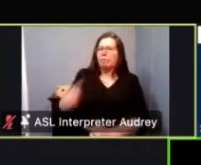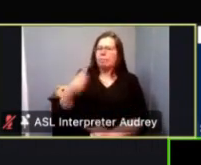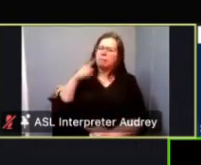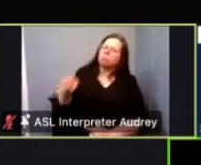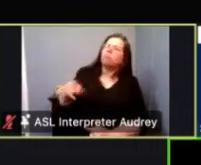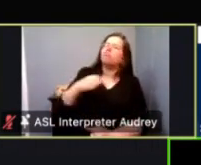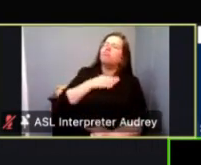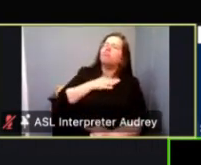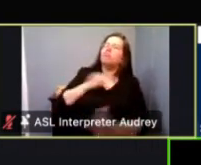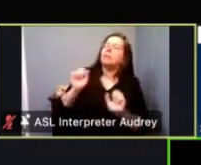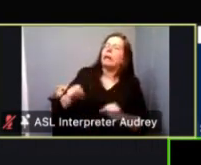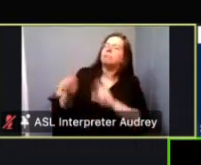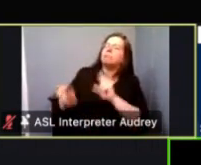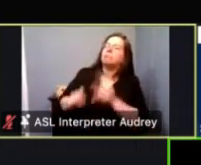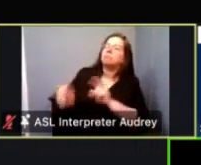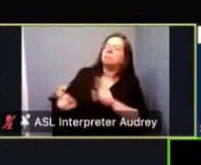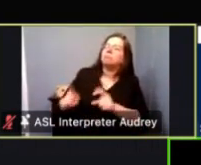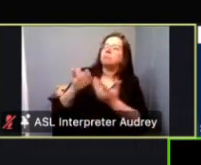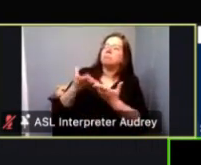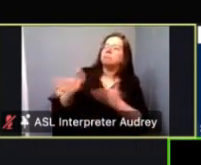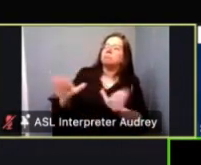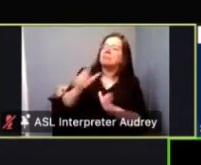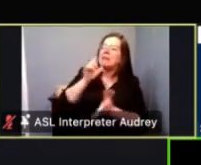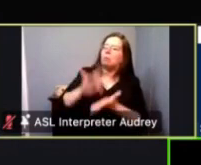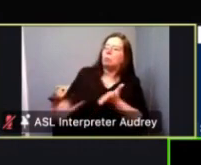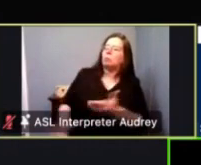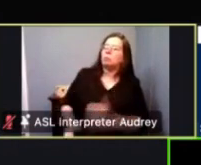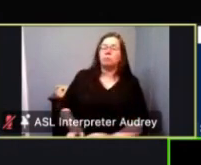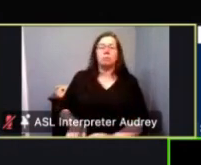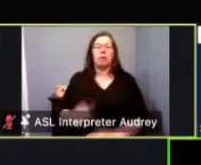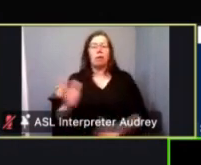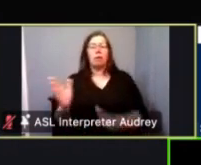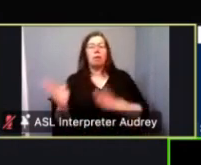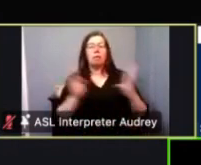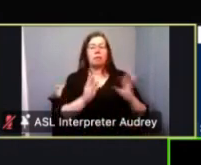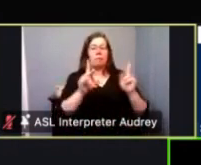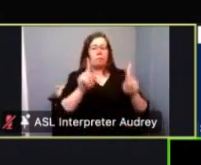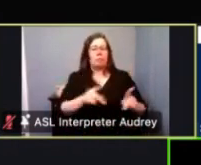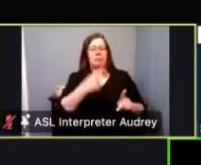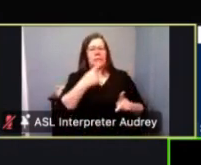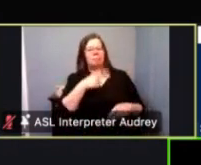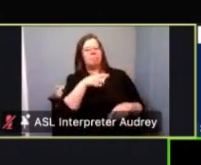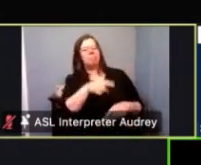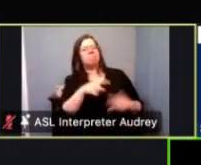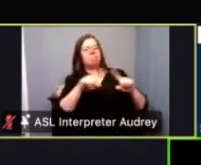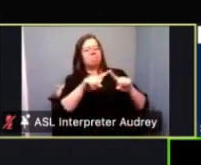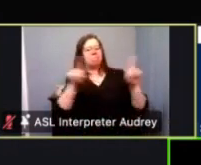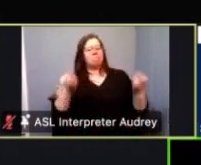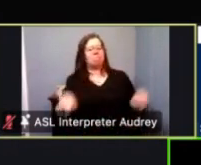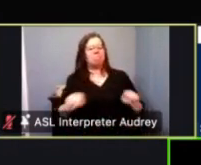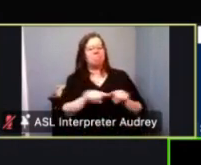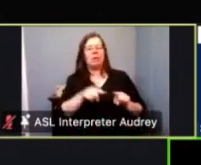of curiosity. There's also somebody holding a sign that says, "You don't look disabled."